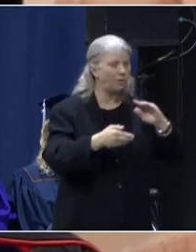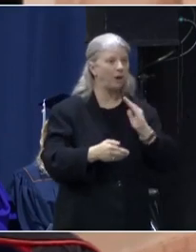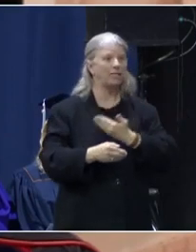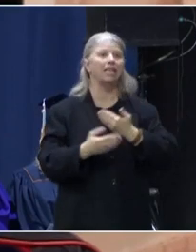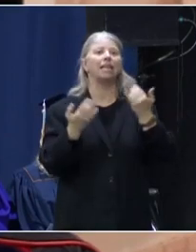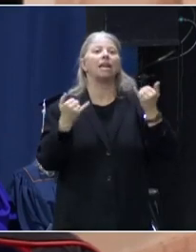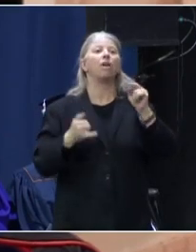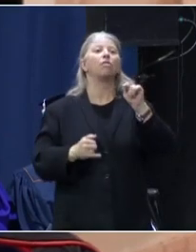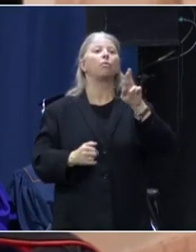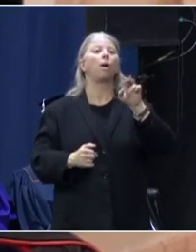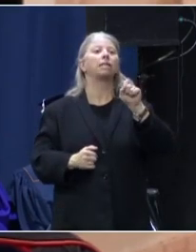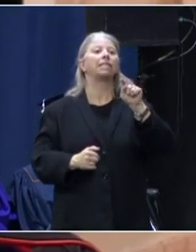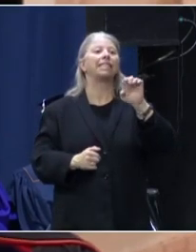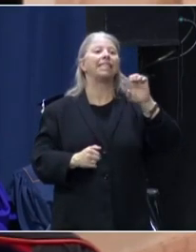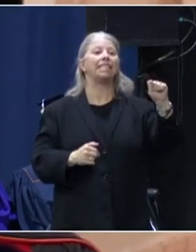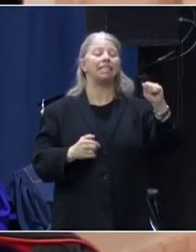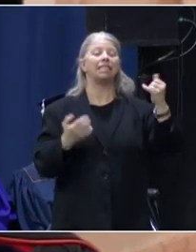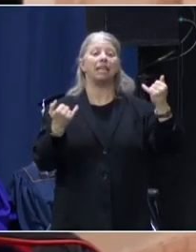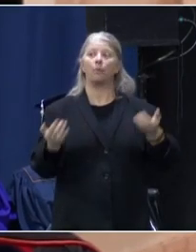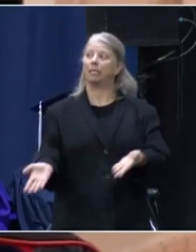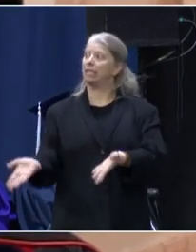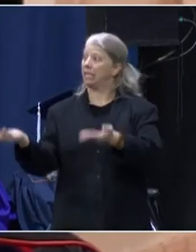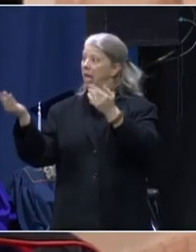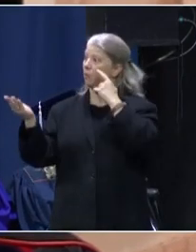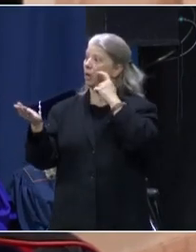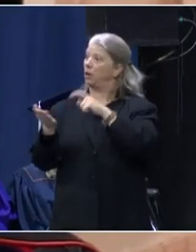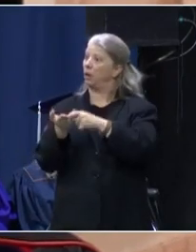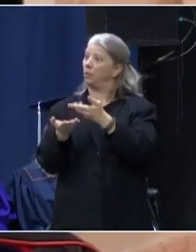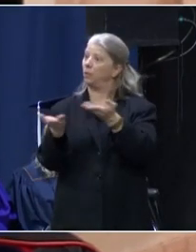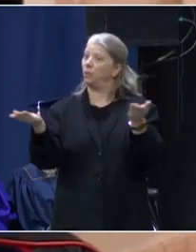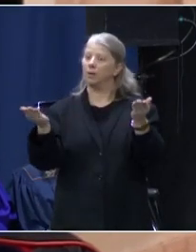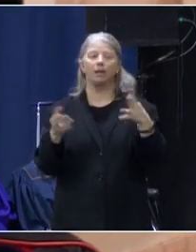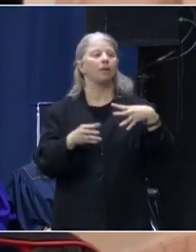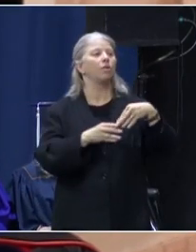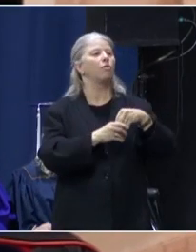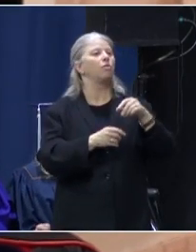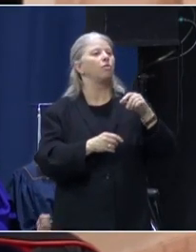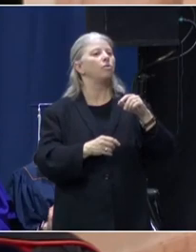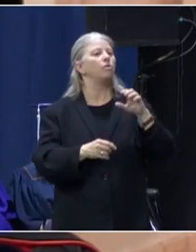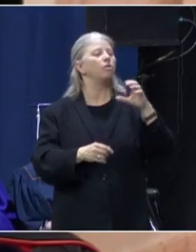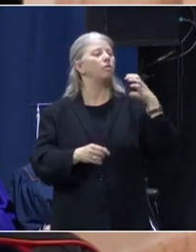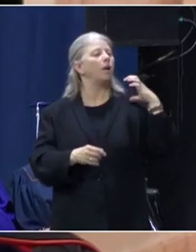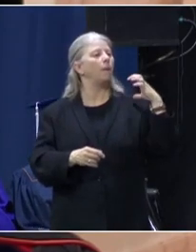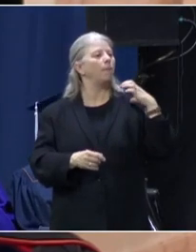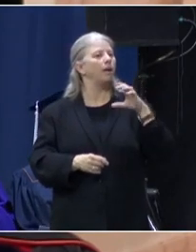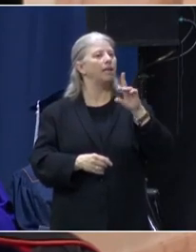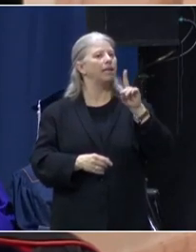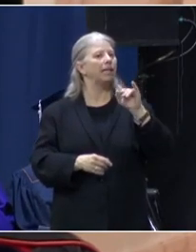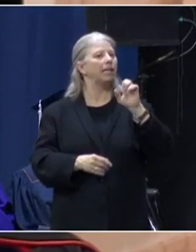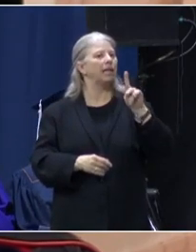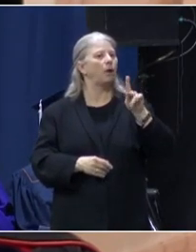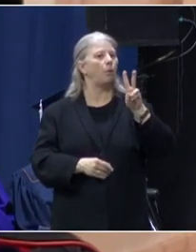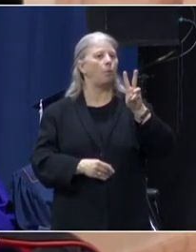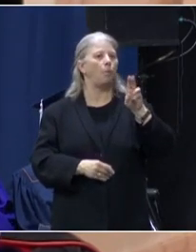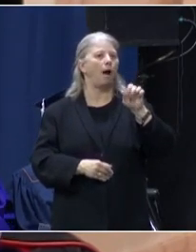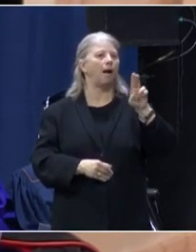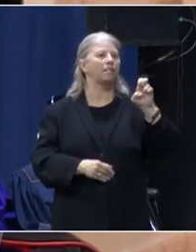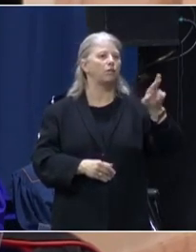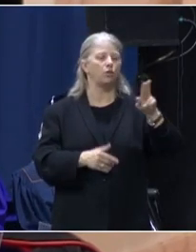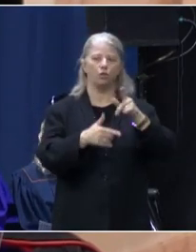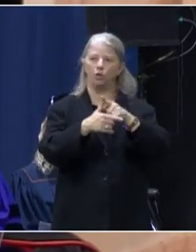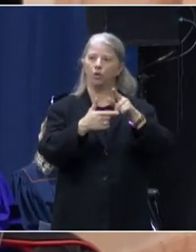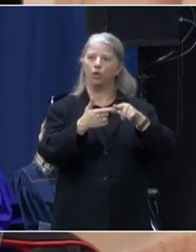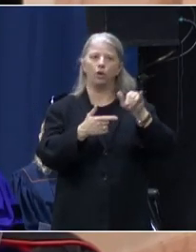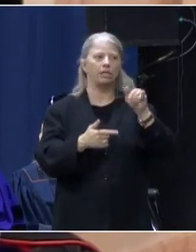the trustees with us this morning please stand to be recognized, including trustees Chairman Dick Montford,